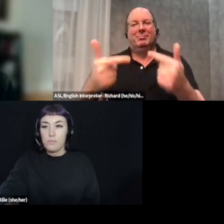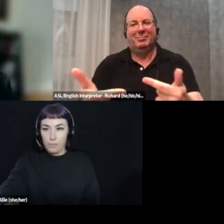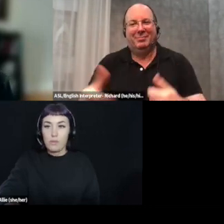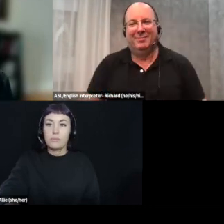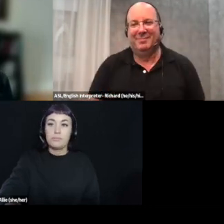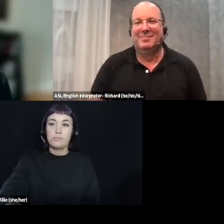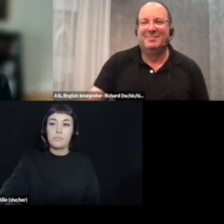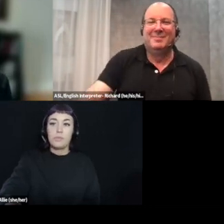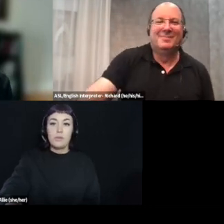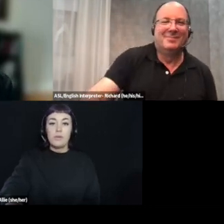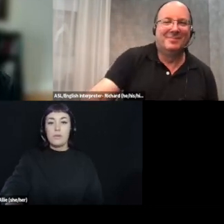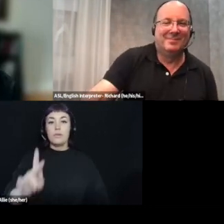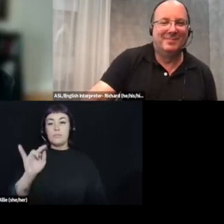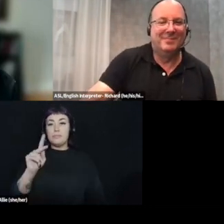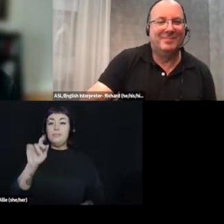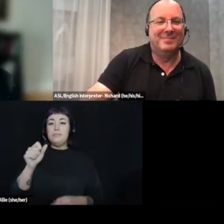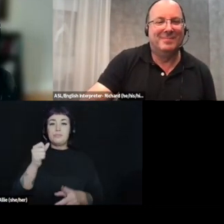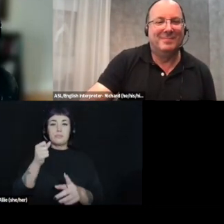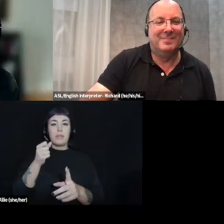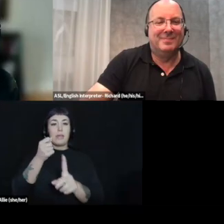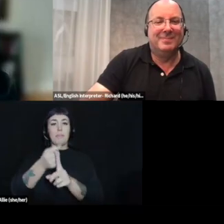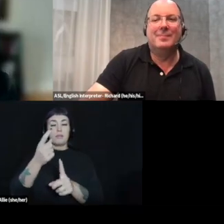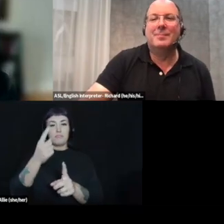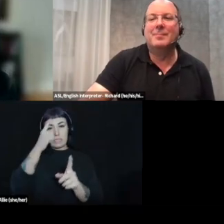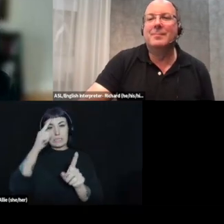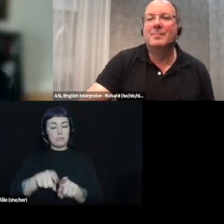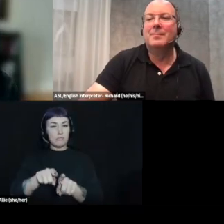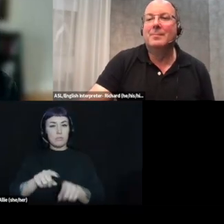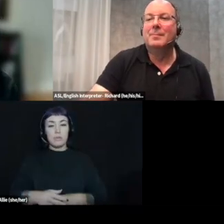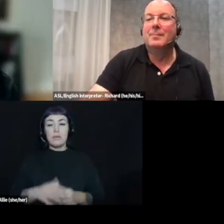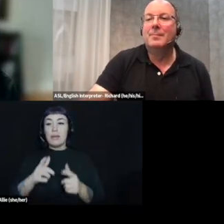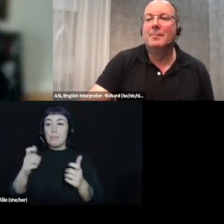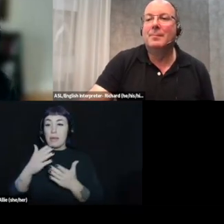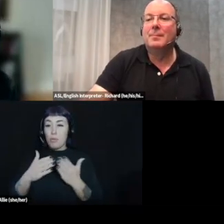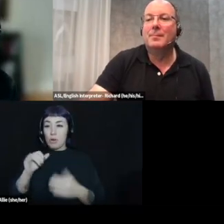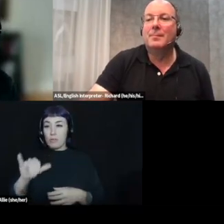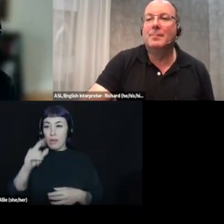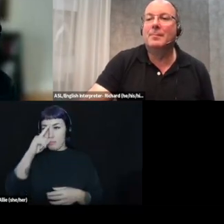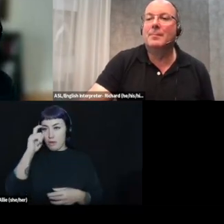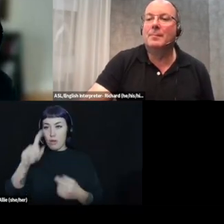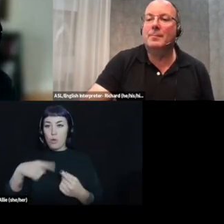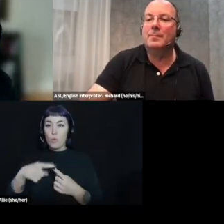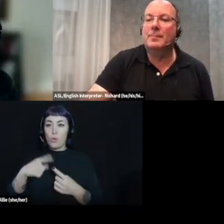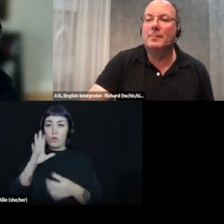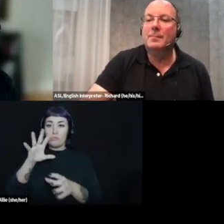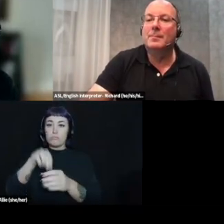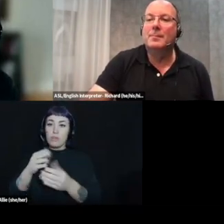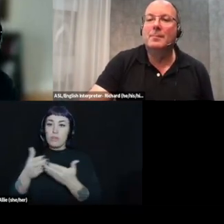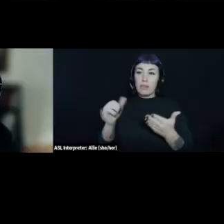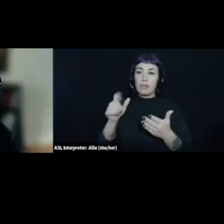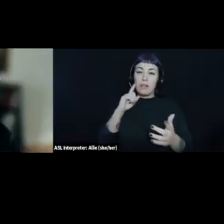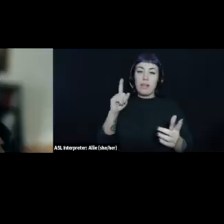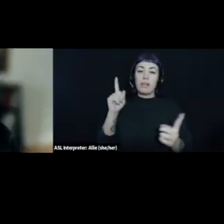So kink can impact consent. And a big part of that is because when you're engaging in things that are